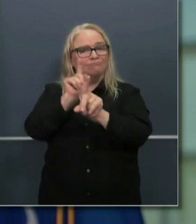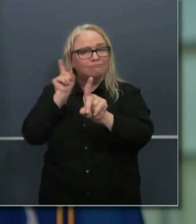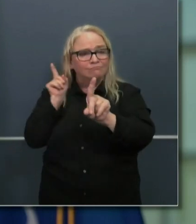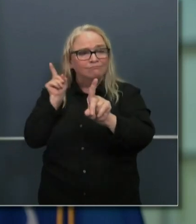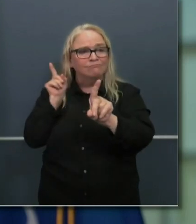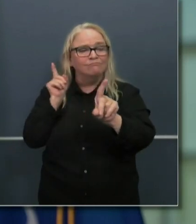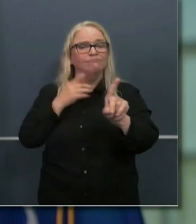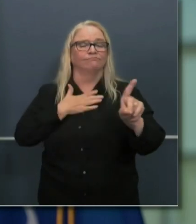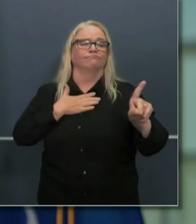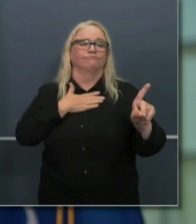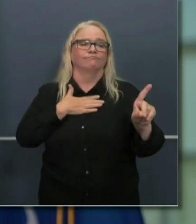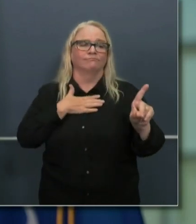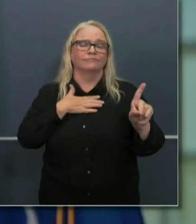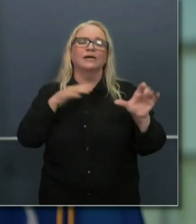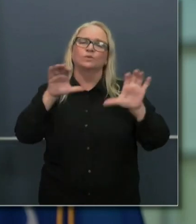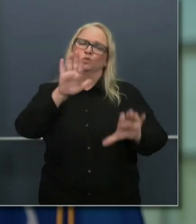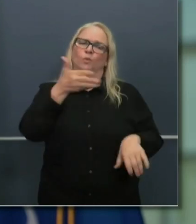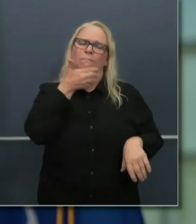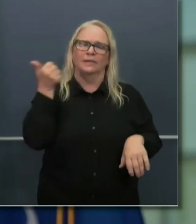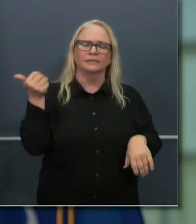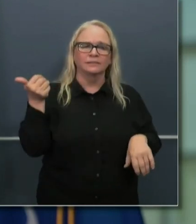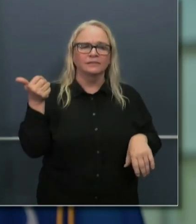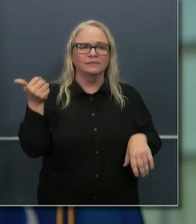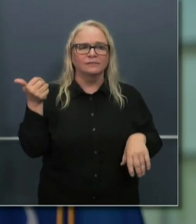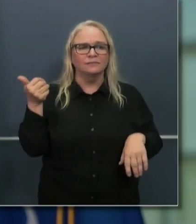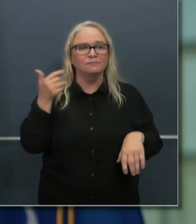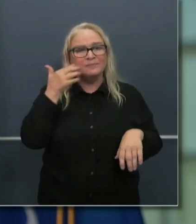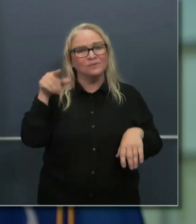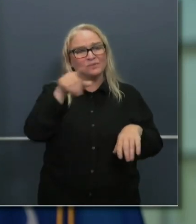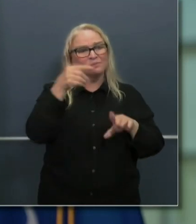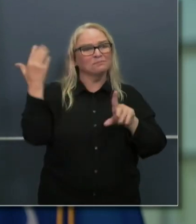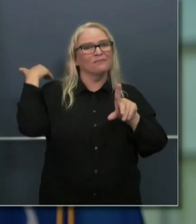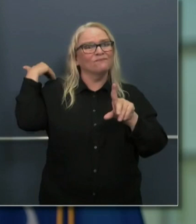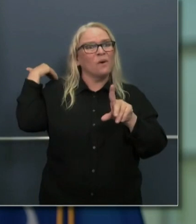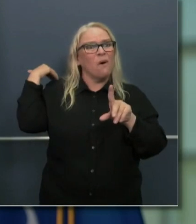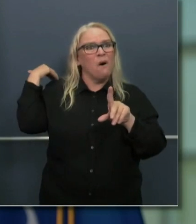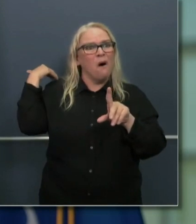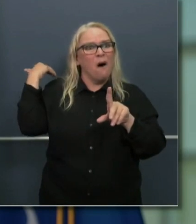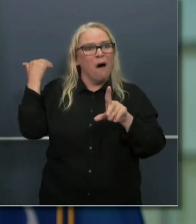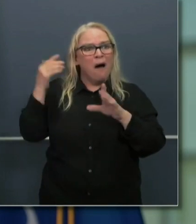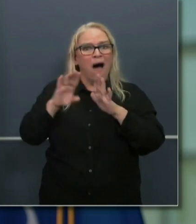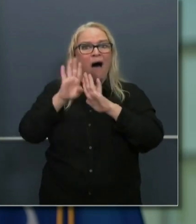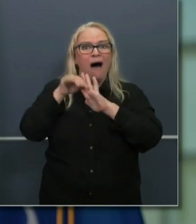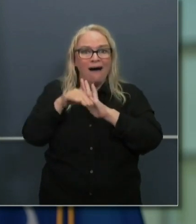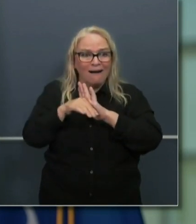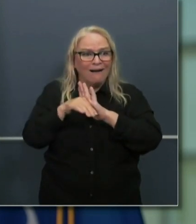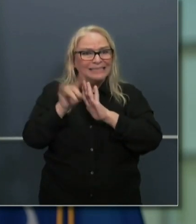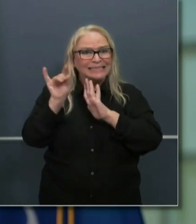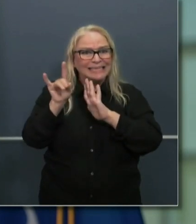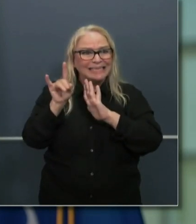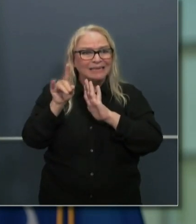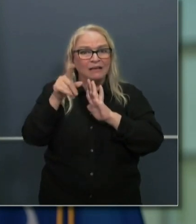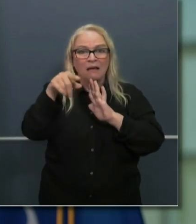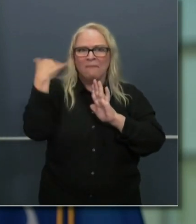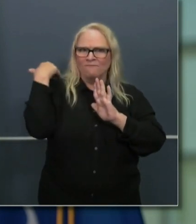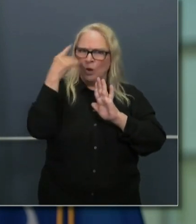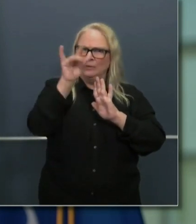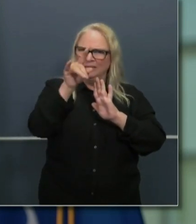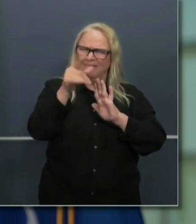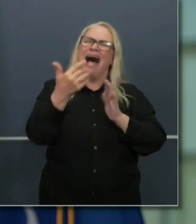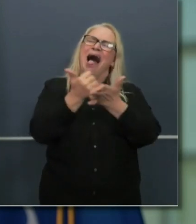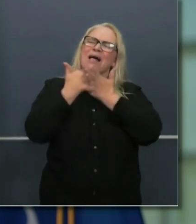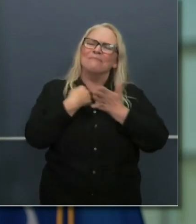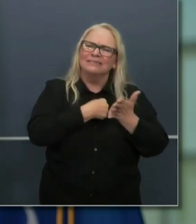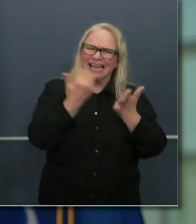Let's do our best to meet this moment as we met the moment many months ago and bent the curve the first time. Let's do it again this time. Take